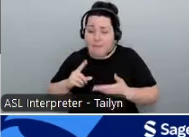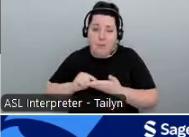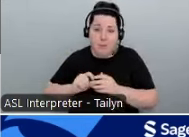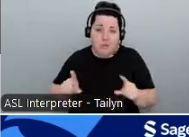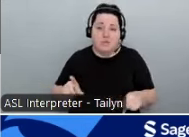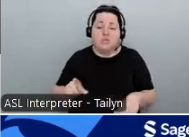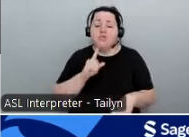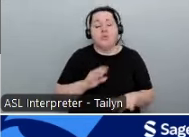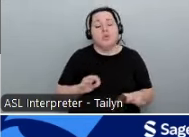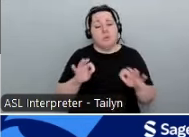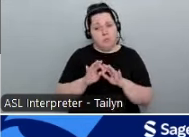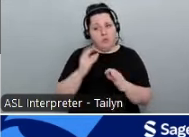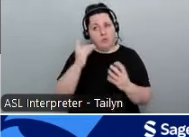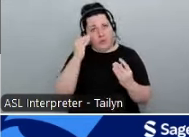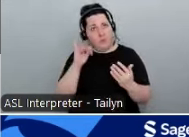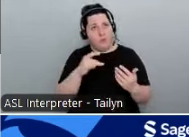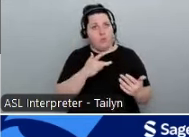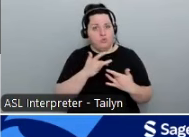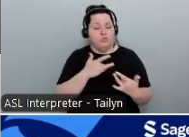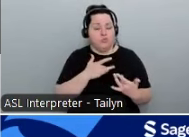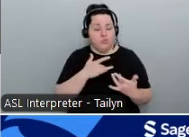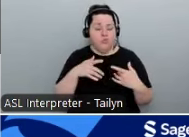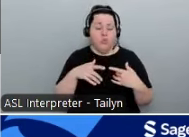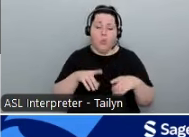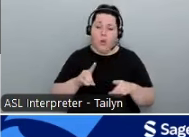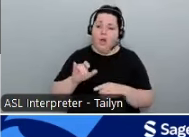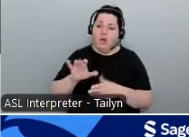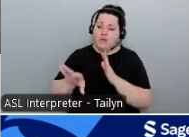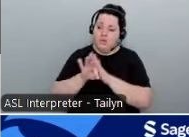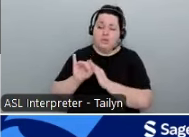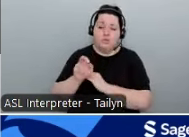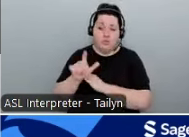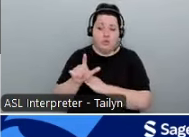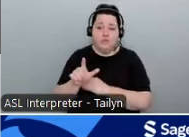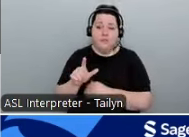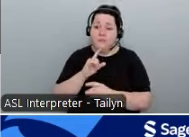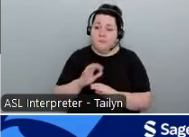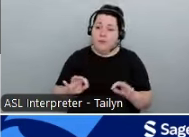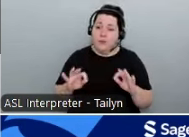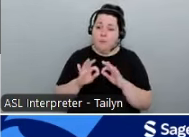consider these concerns when selecting a journal. The most important aspects of seeking